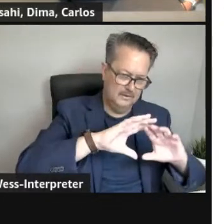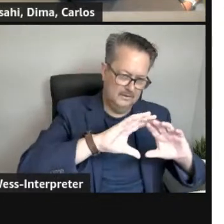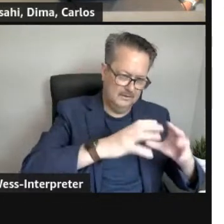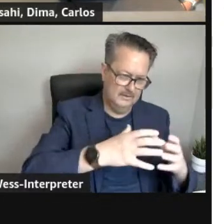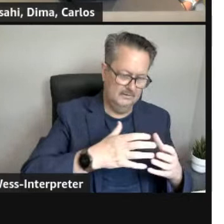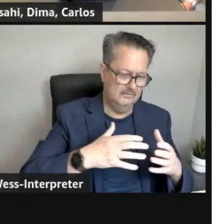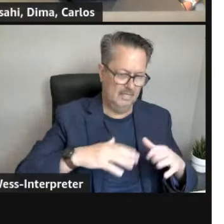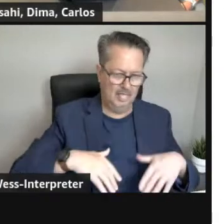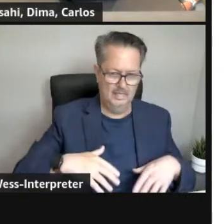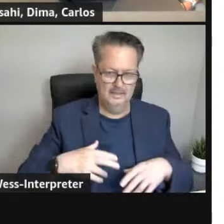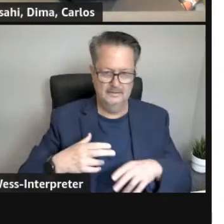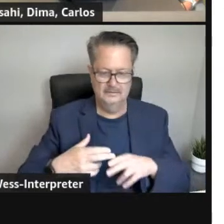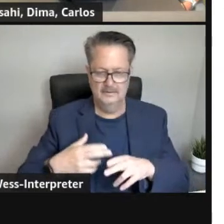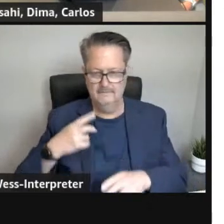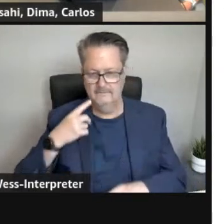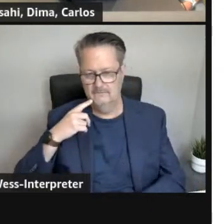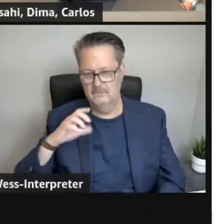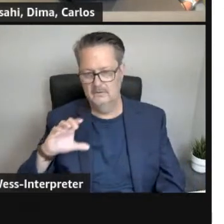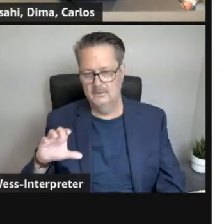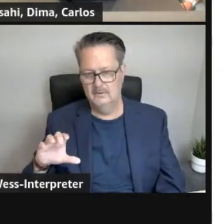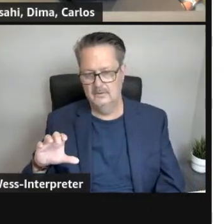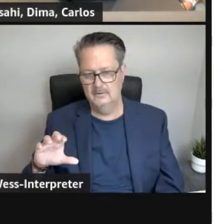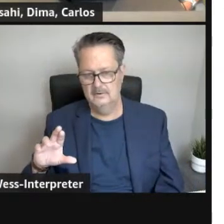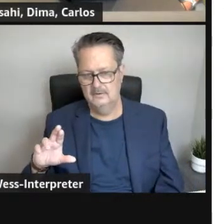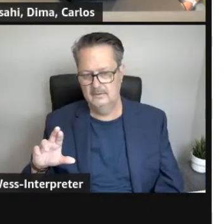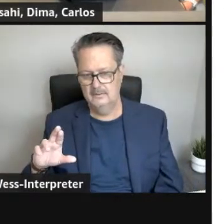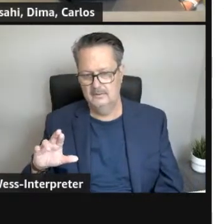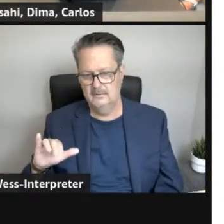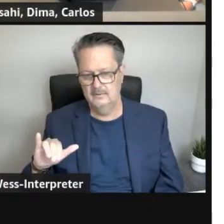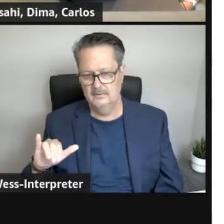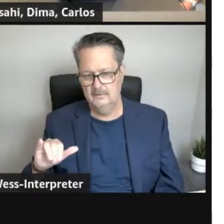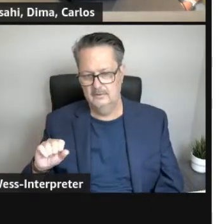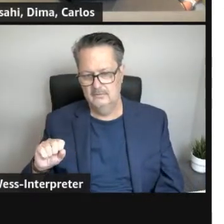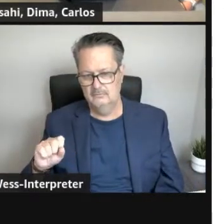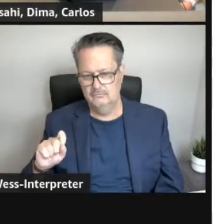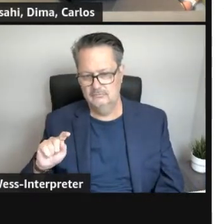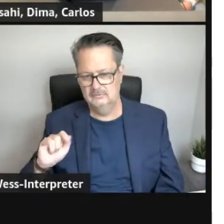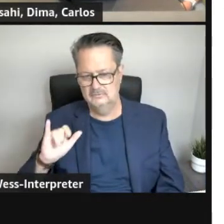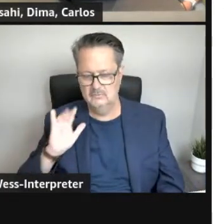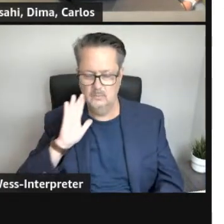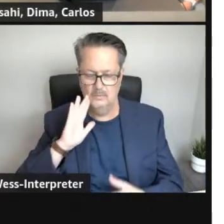for Crystal, and it will be added in probably 5 minutes.